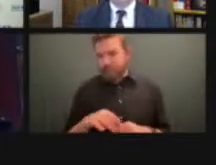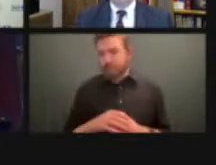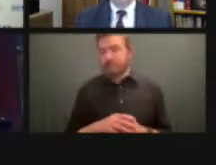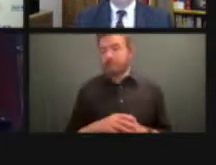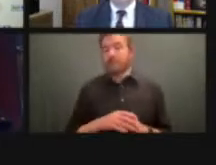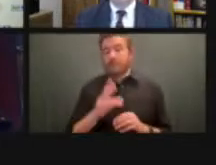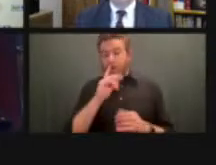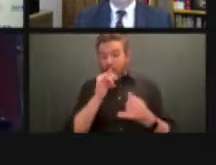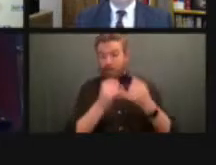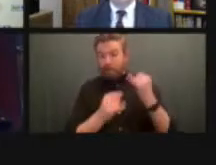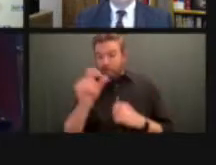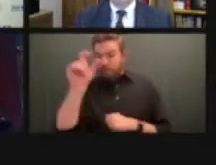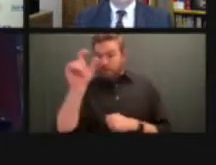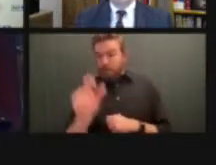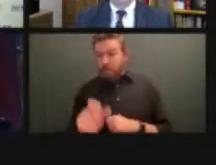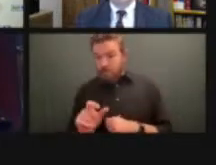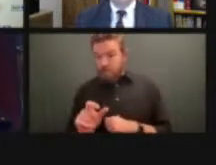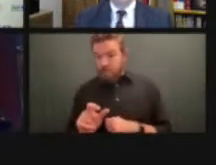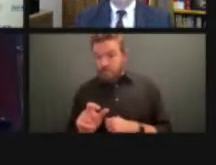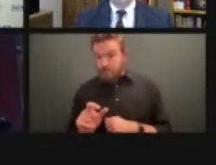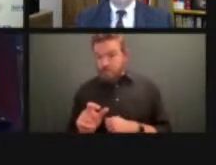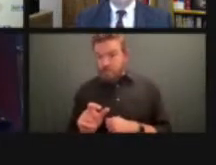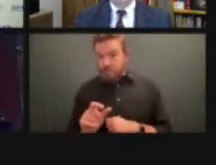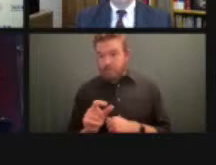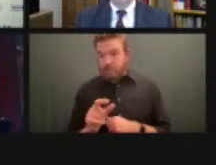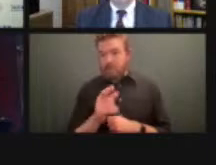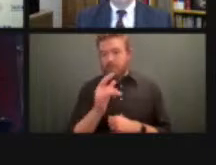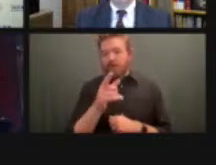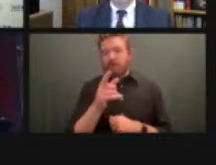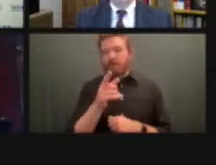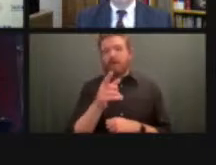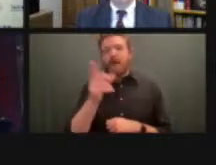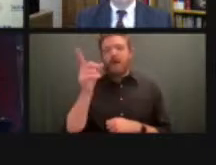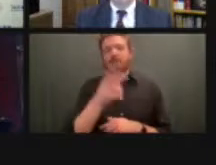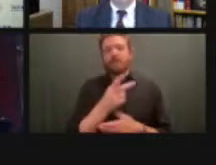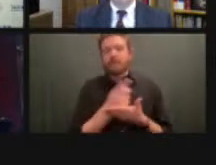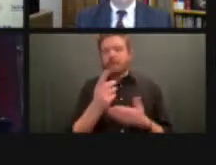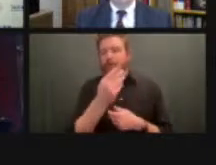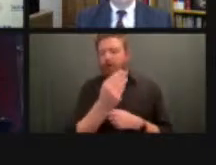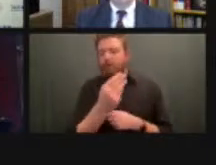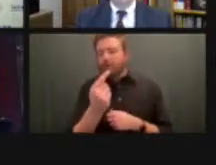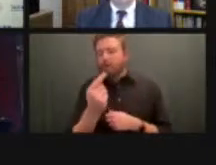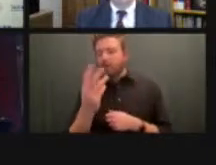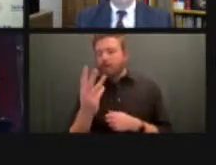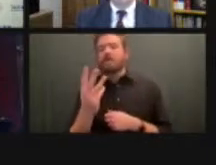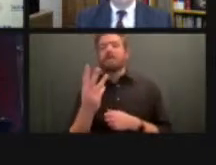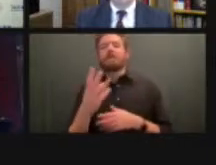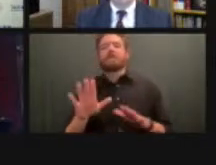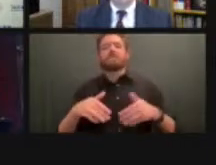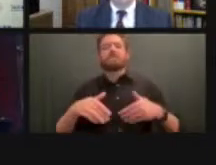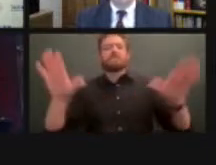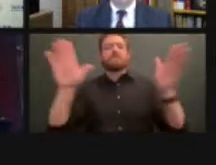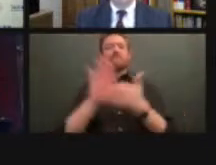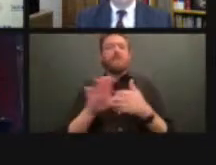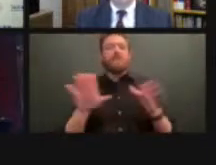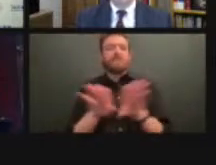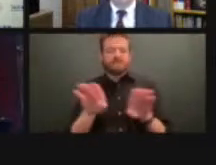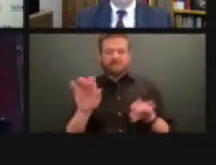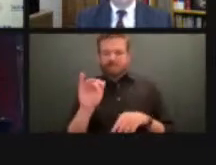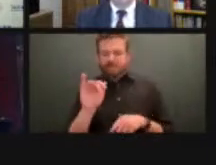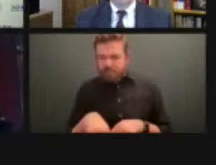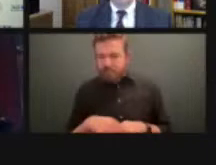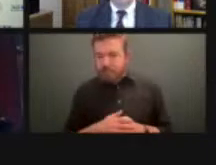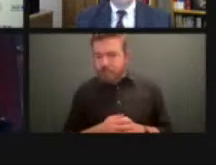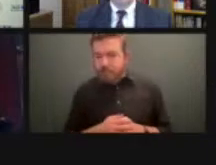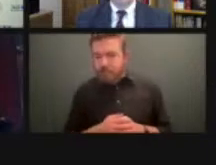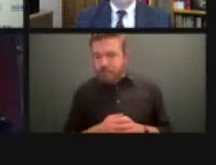for most districts. But, and again, this is a big but, the numbers of outbreaks directly traced to in-school activities have remained